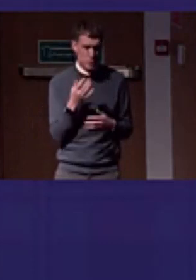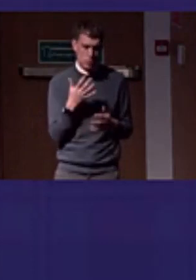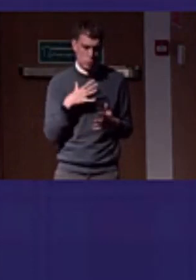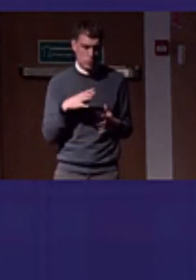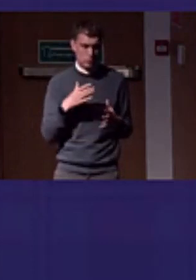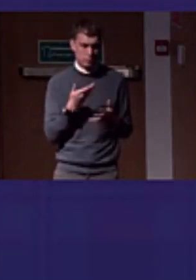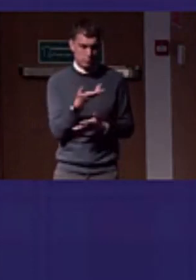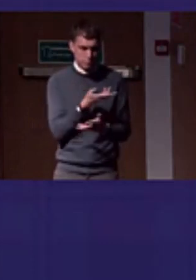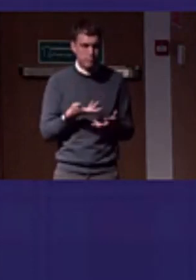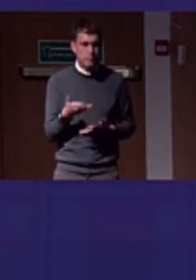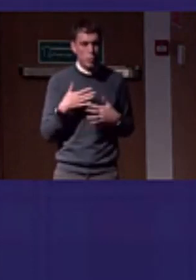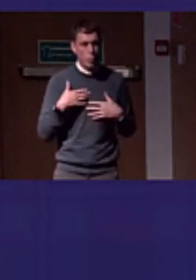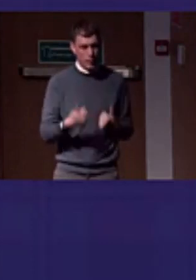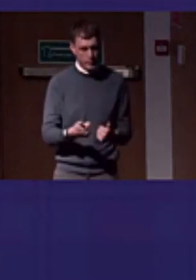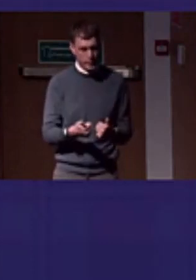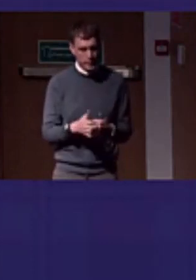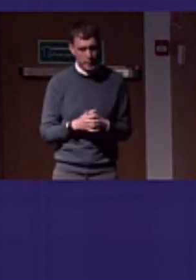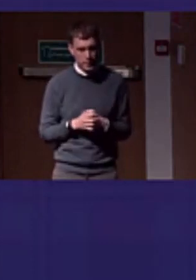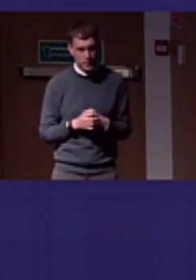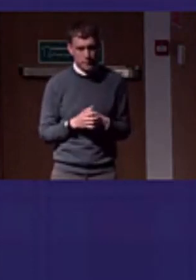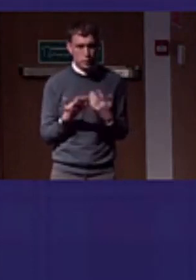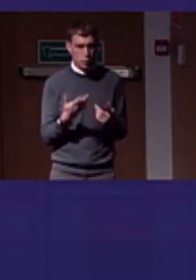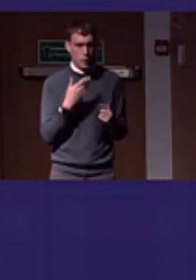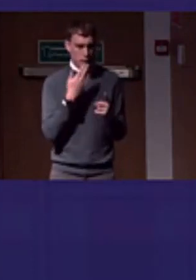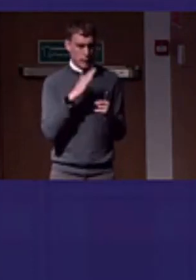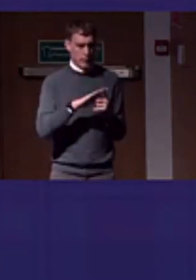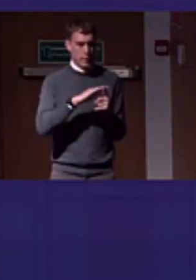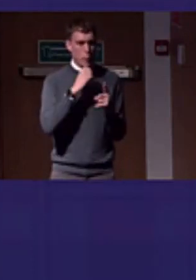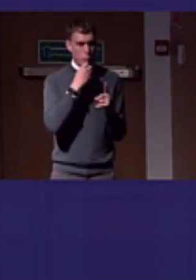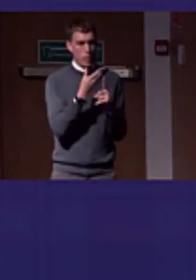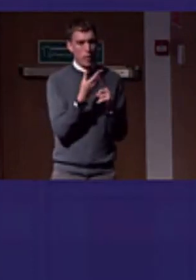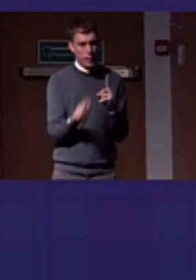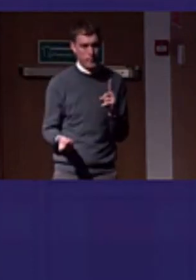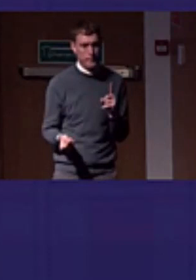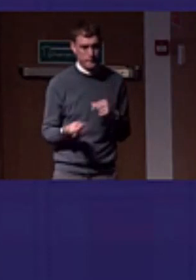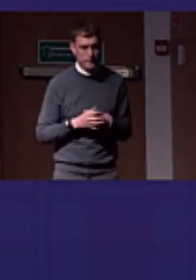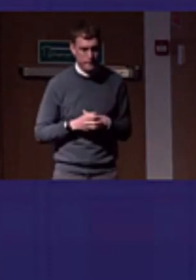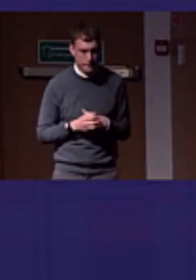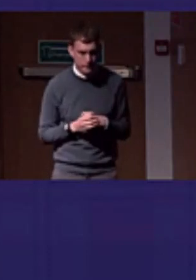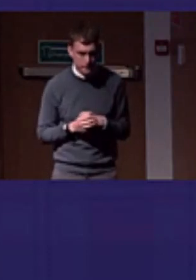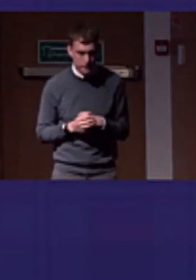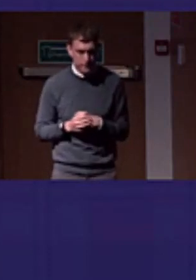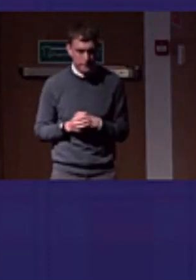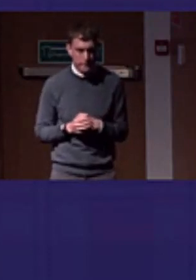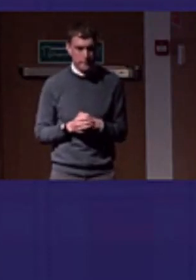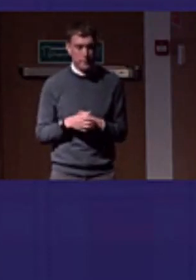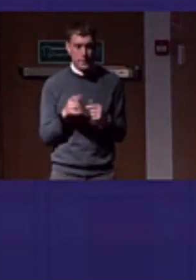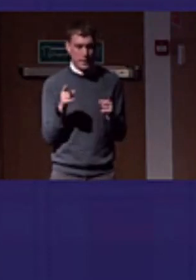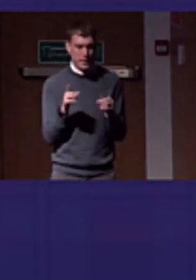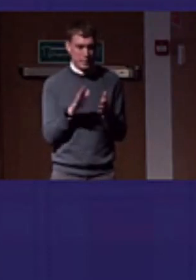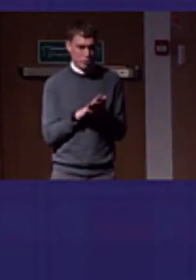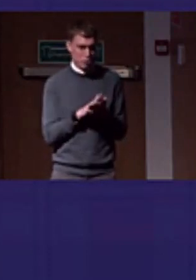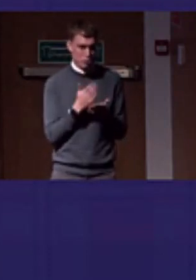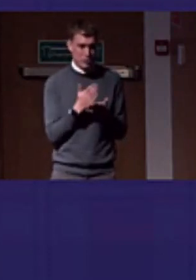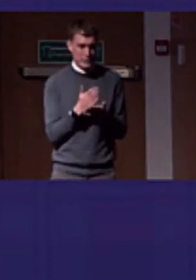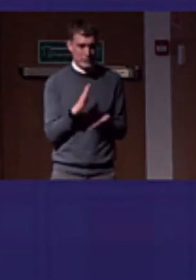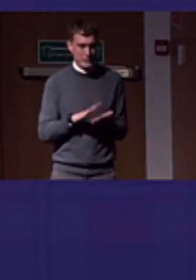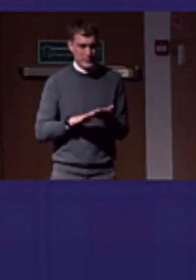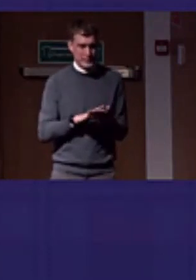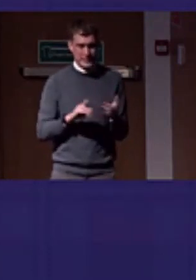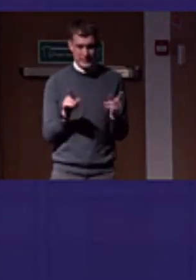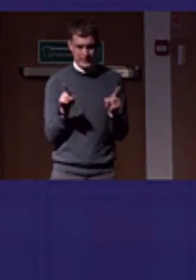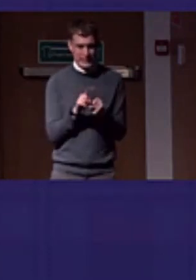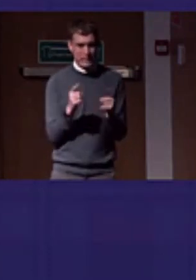well-being. Destigmatize, de-escalate, It means the same thing as per the